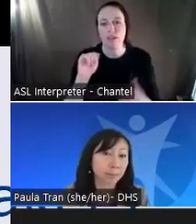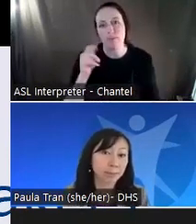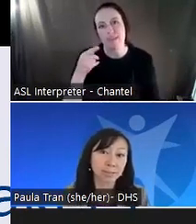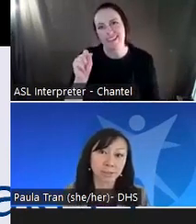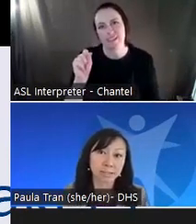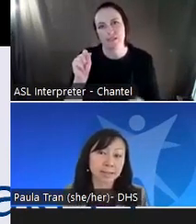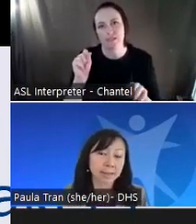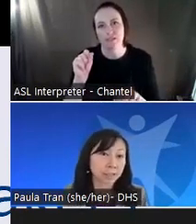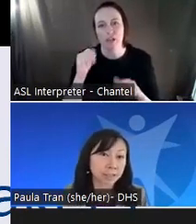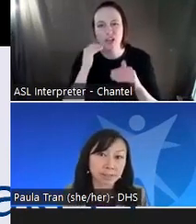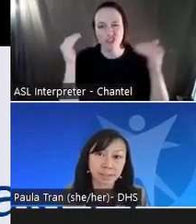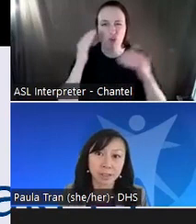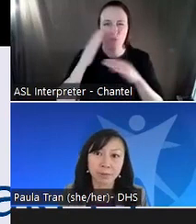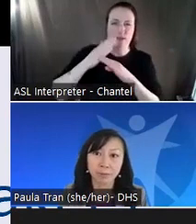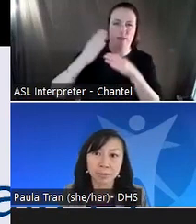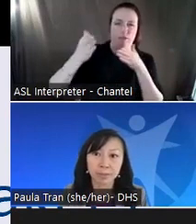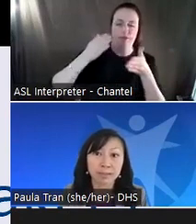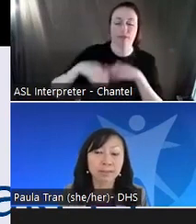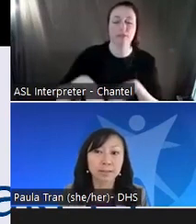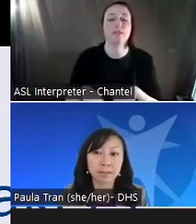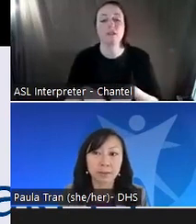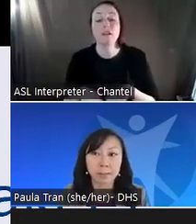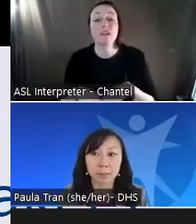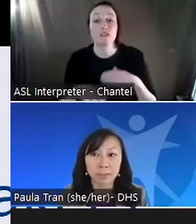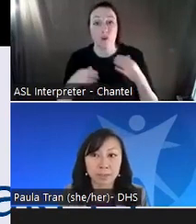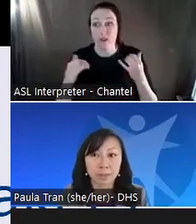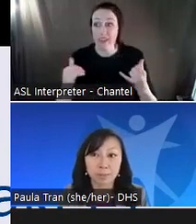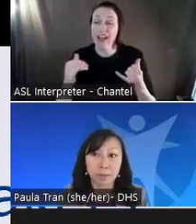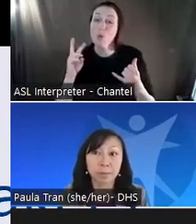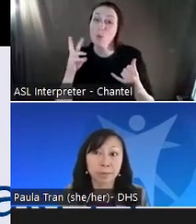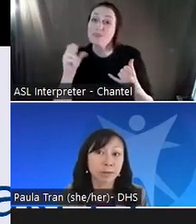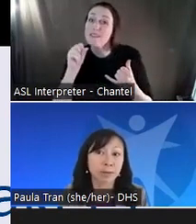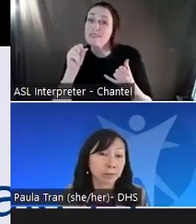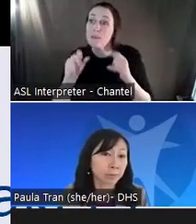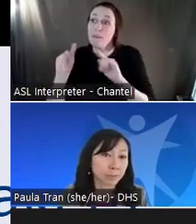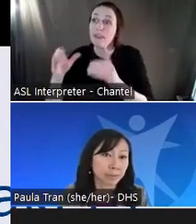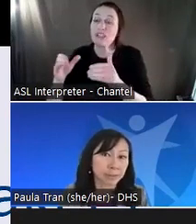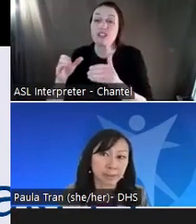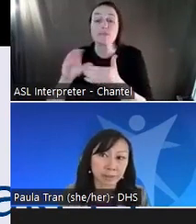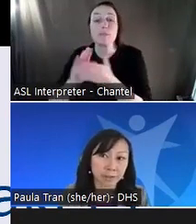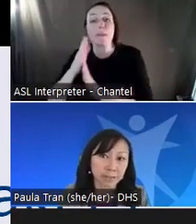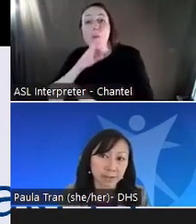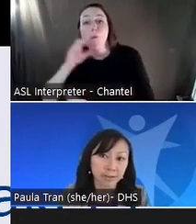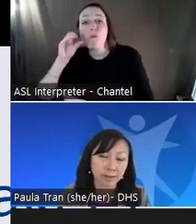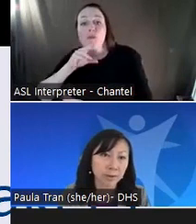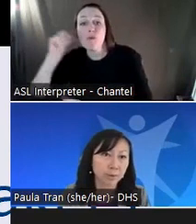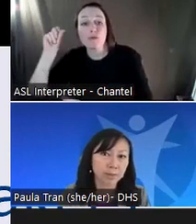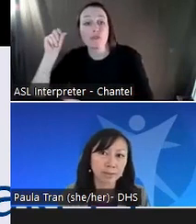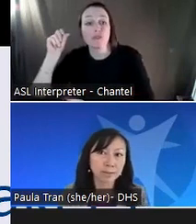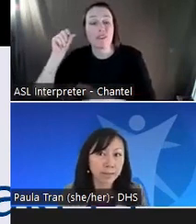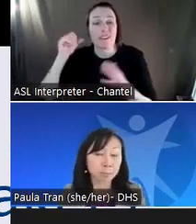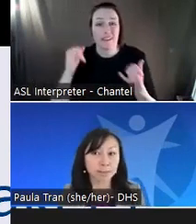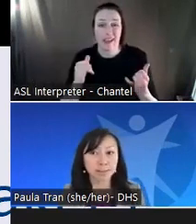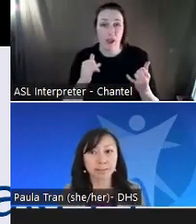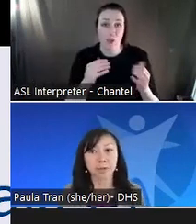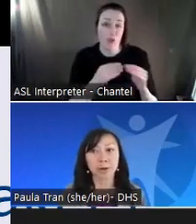Wisconsin's population is aging, as HJ referenced, and incidents of exploitation and abuse are unfortunately increasing.